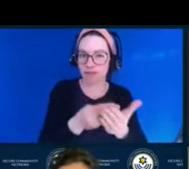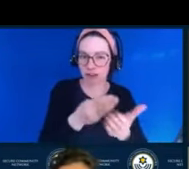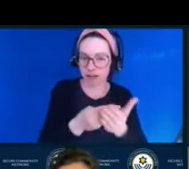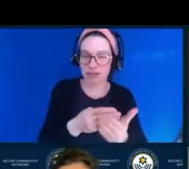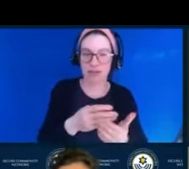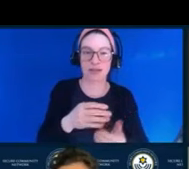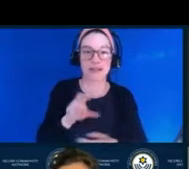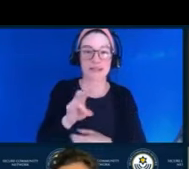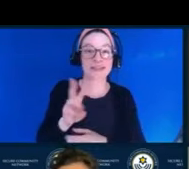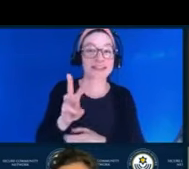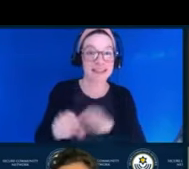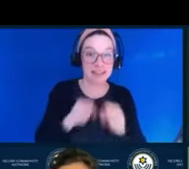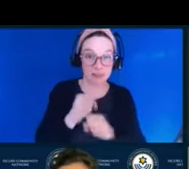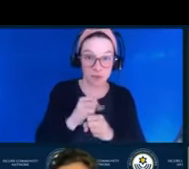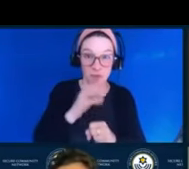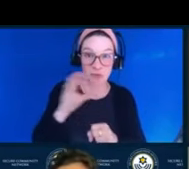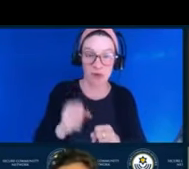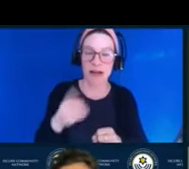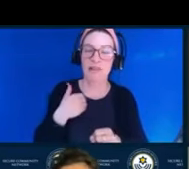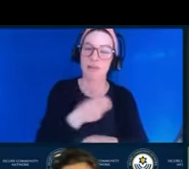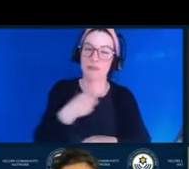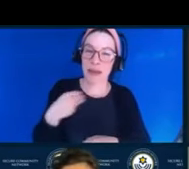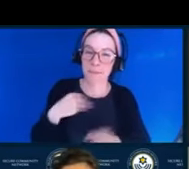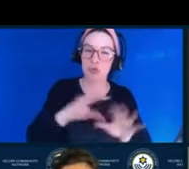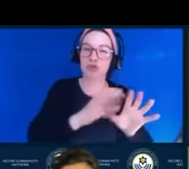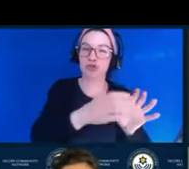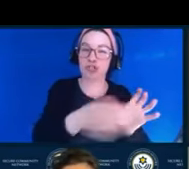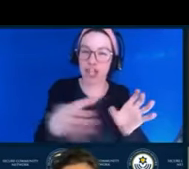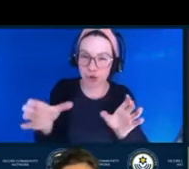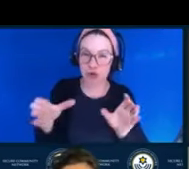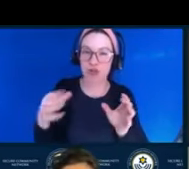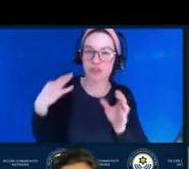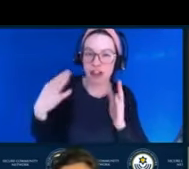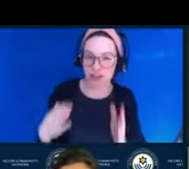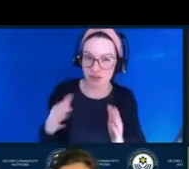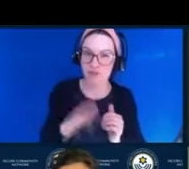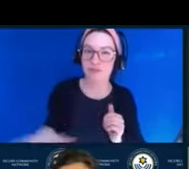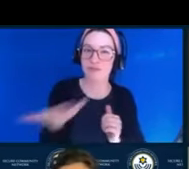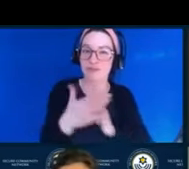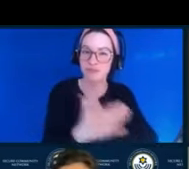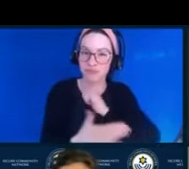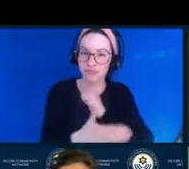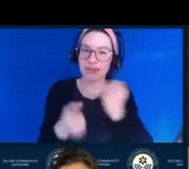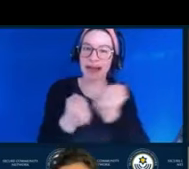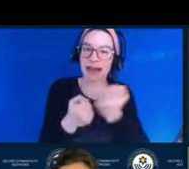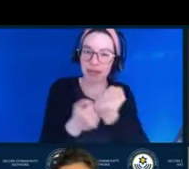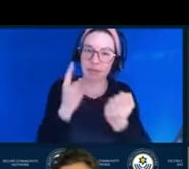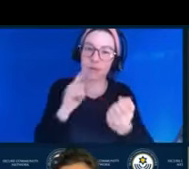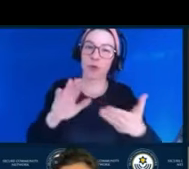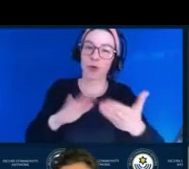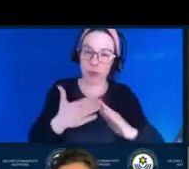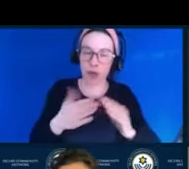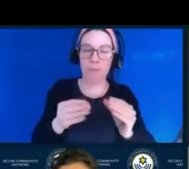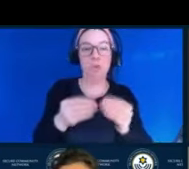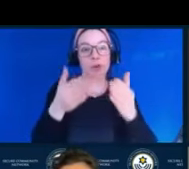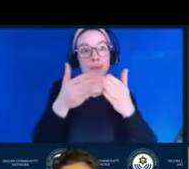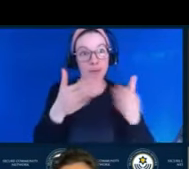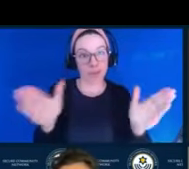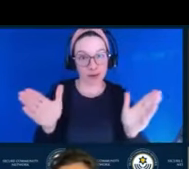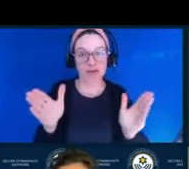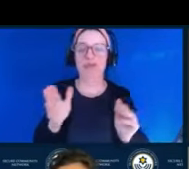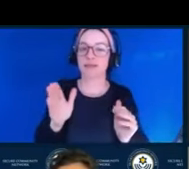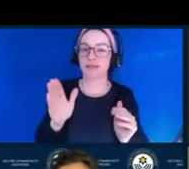have members, chapters, volunteers across the country advocating for the community, and more broadly, I think,